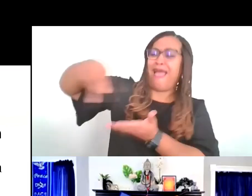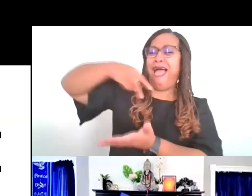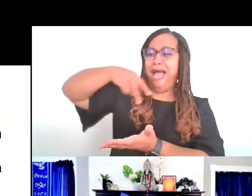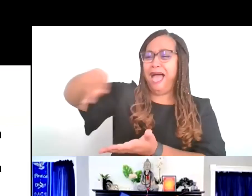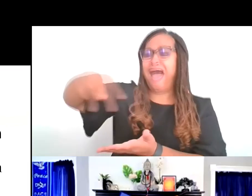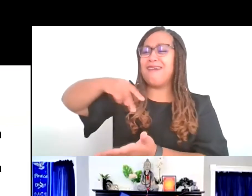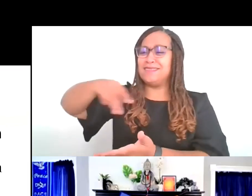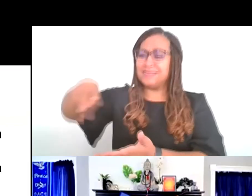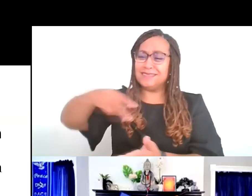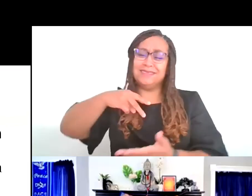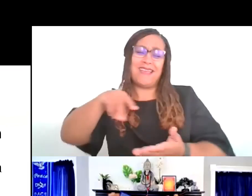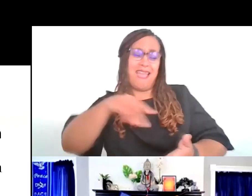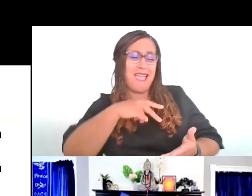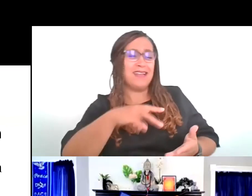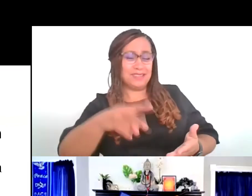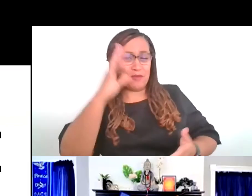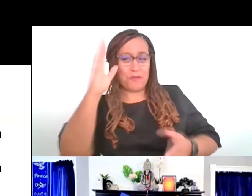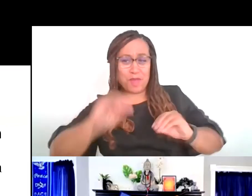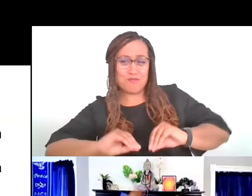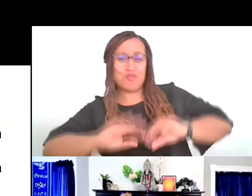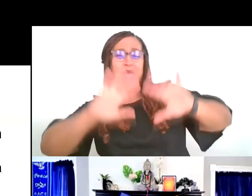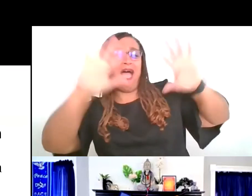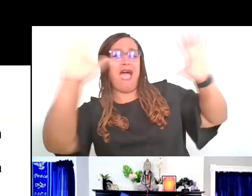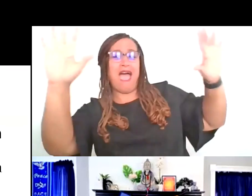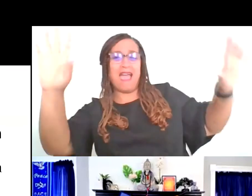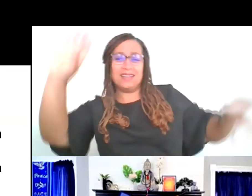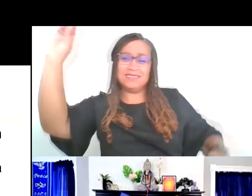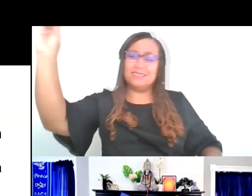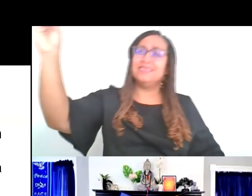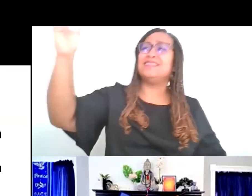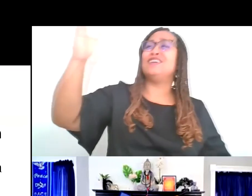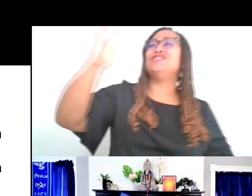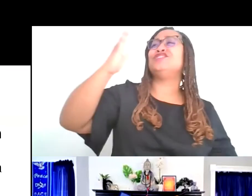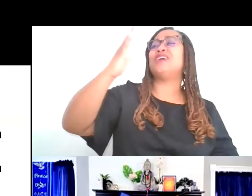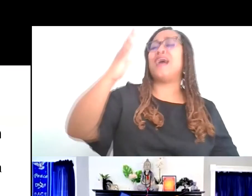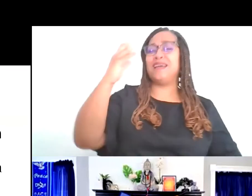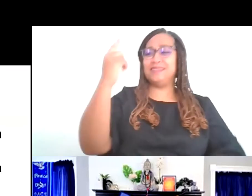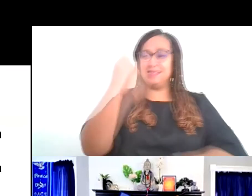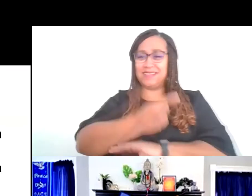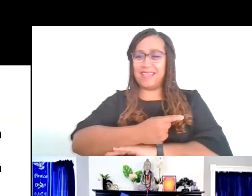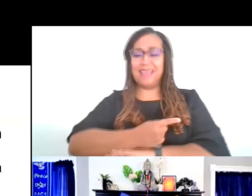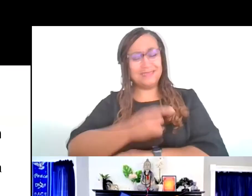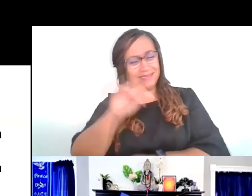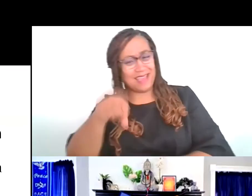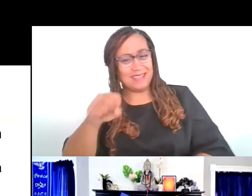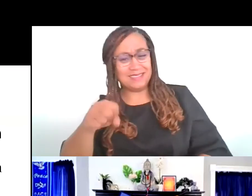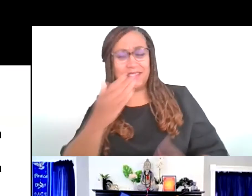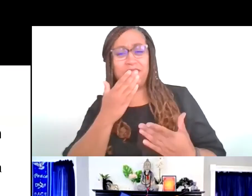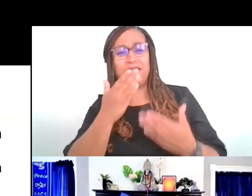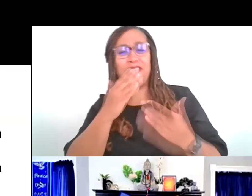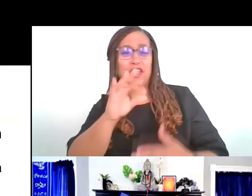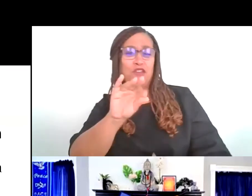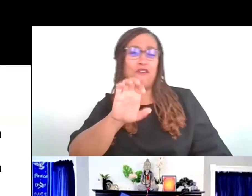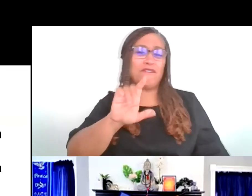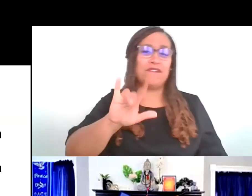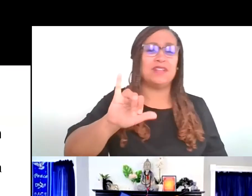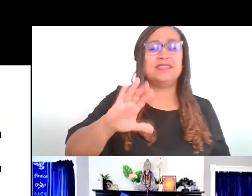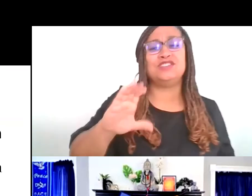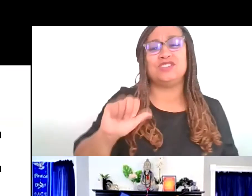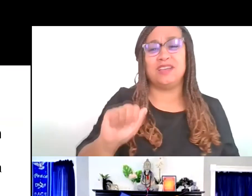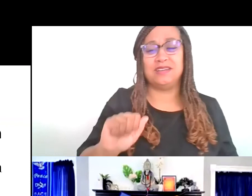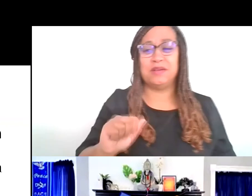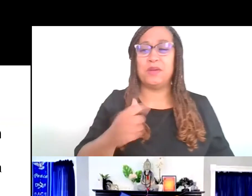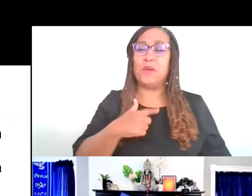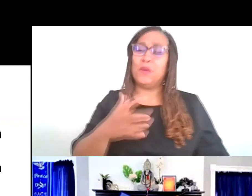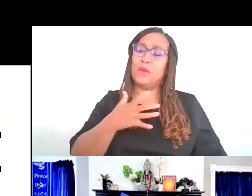Dancing and signing. It's going to be a bright, bright, sunshiny day. Whoa, yes, yes, yes. Thank you, Felicia. Whew, I had to